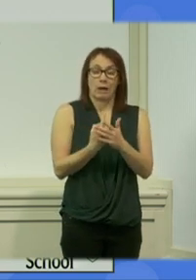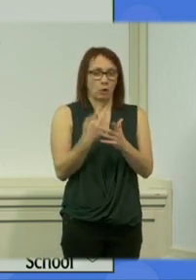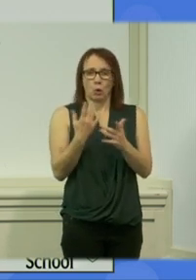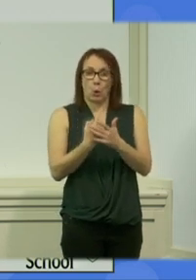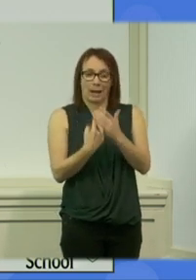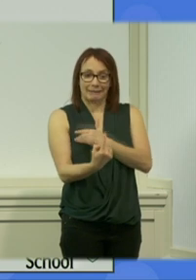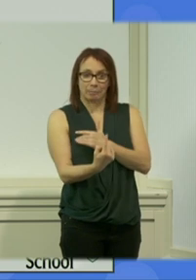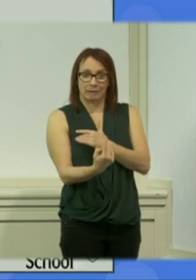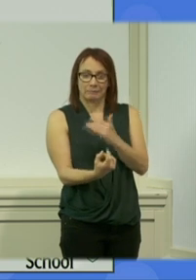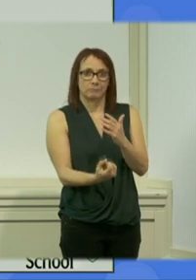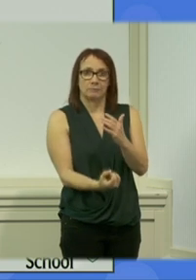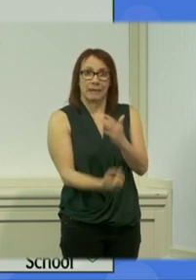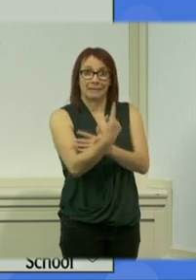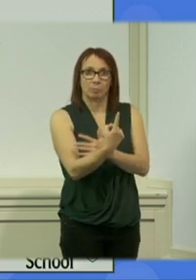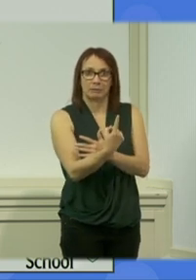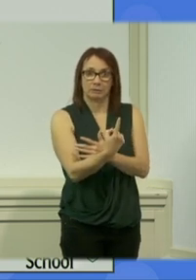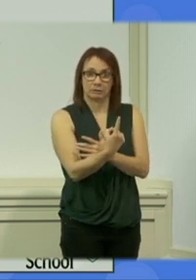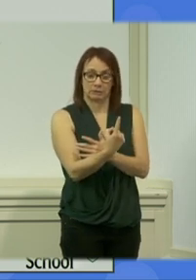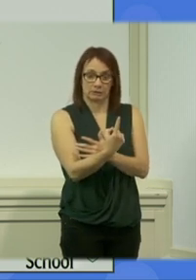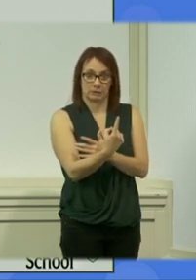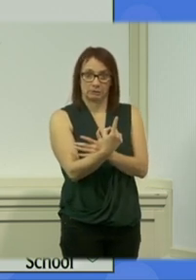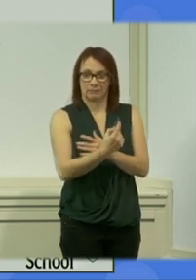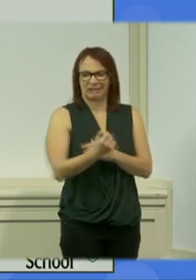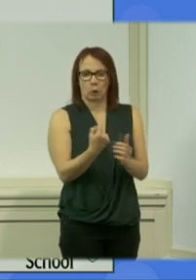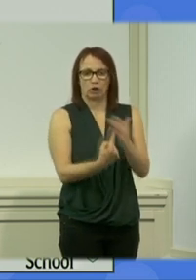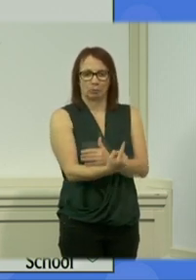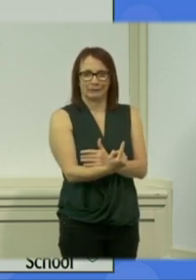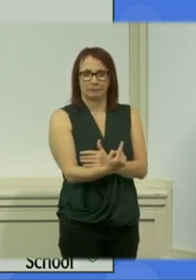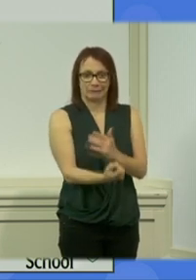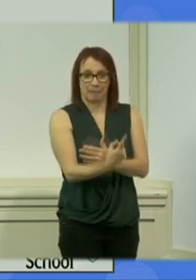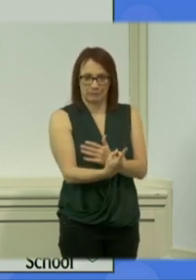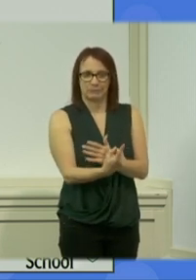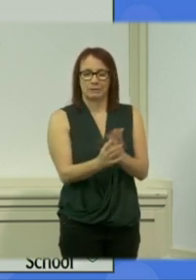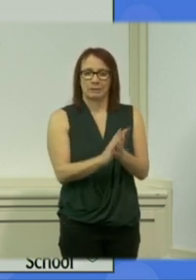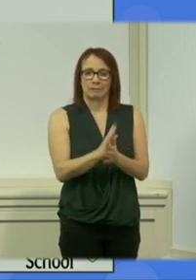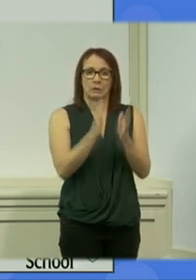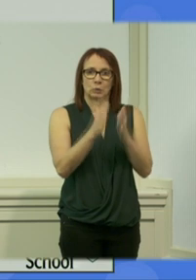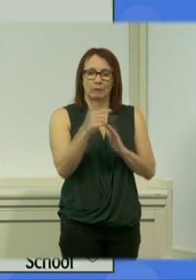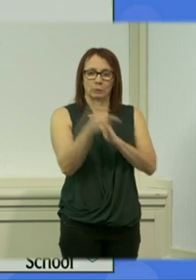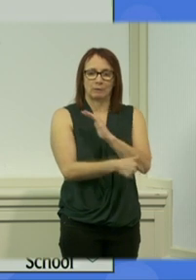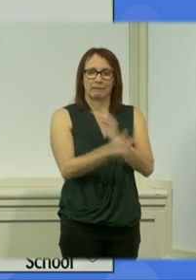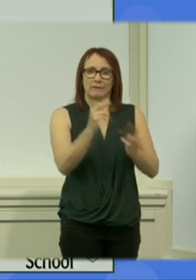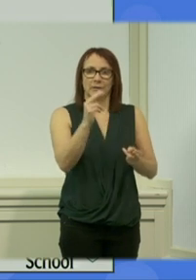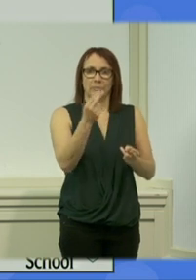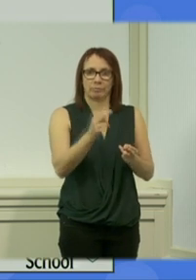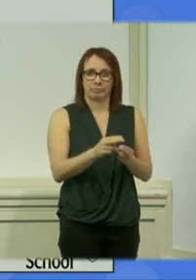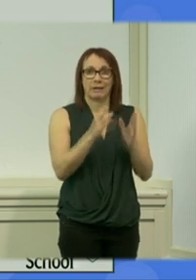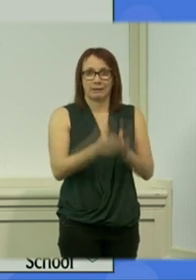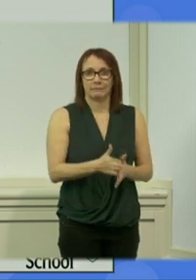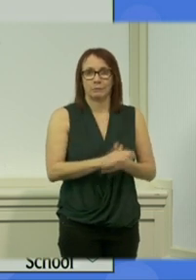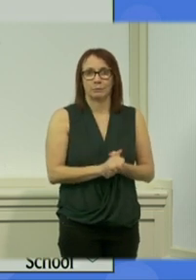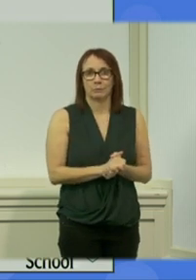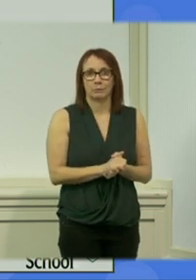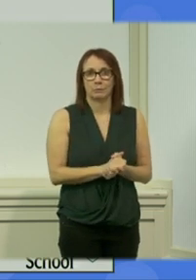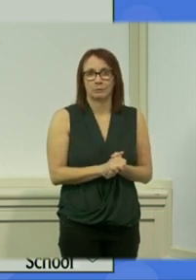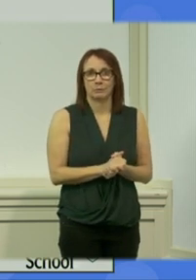would need to be an effort to cut the current level of the deficit to a lower level.